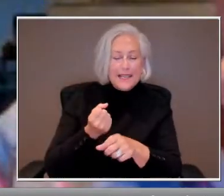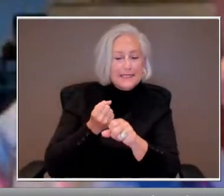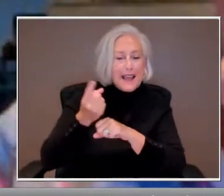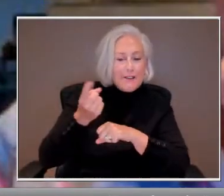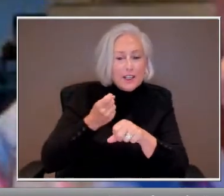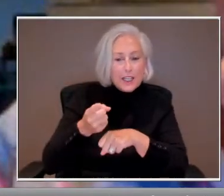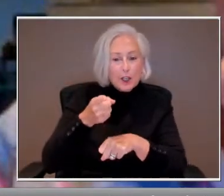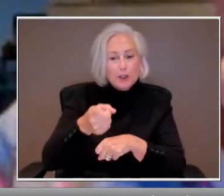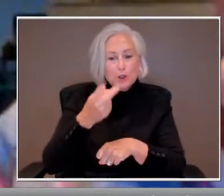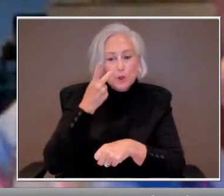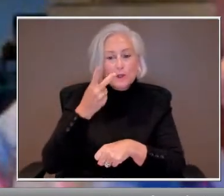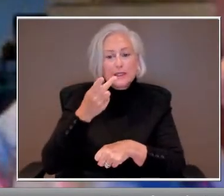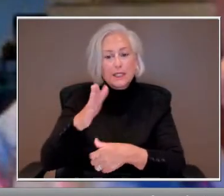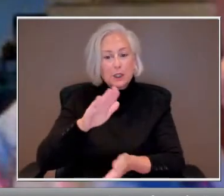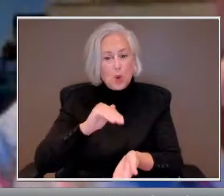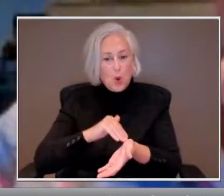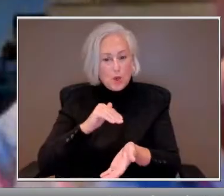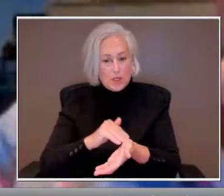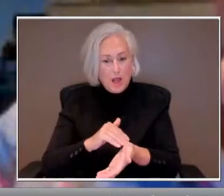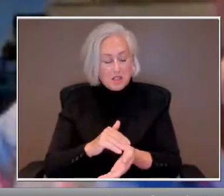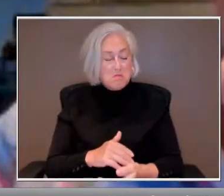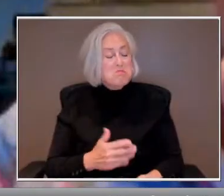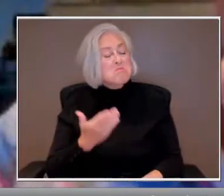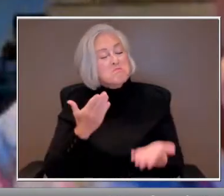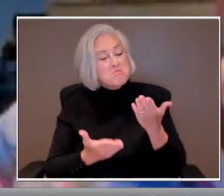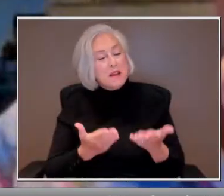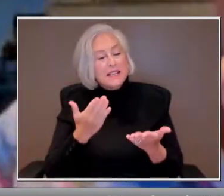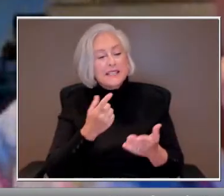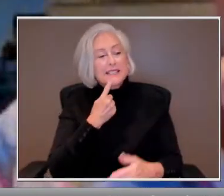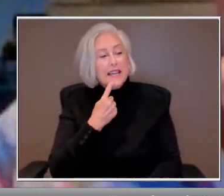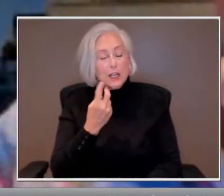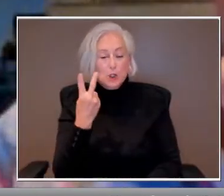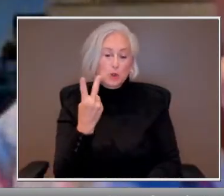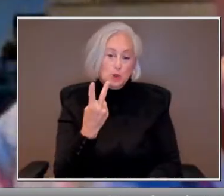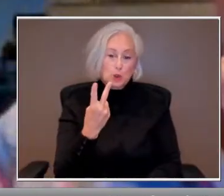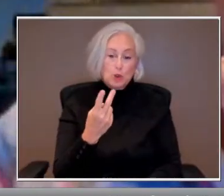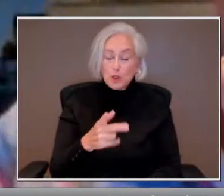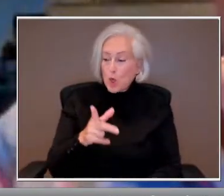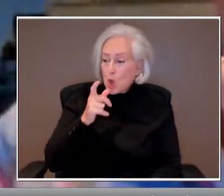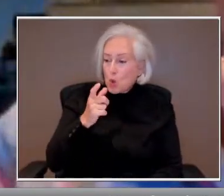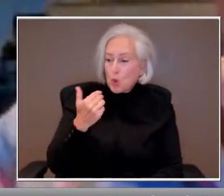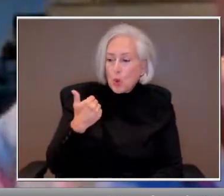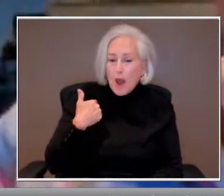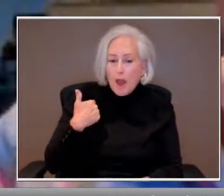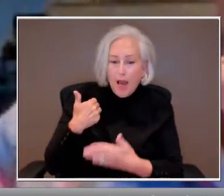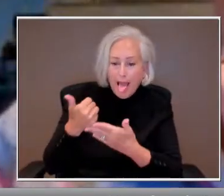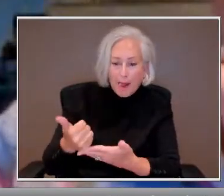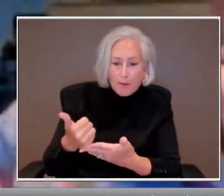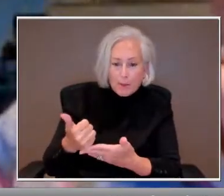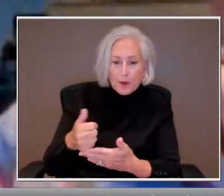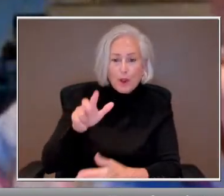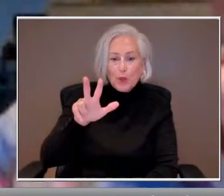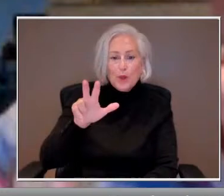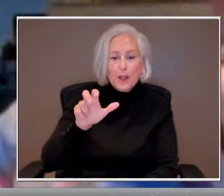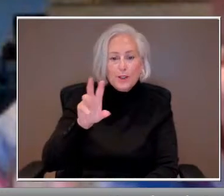see your doctor? And most of them will say 2. And I said, well, who's helping you the other 364 days?